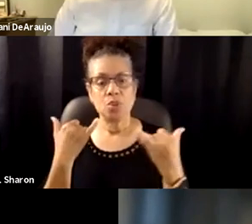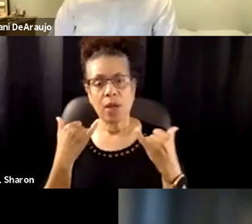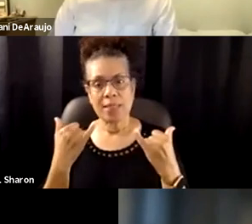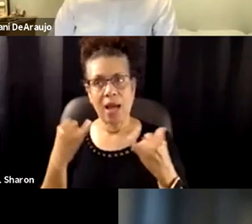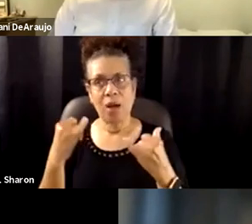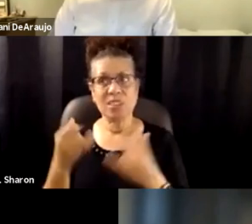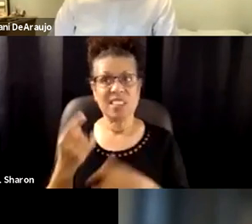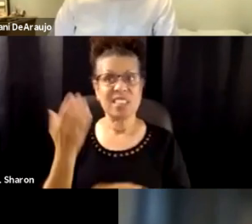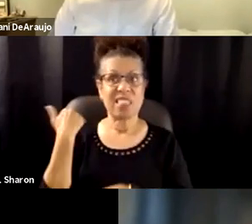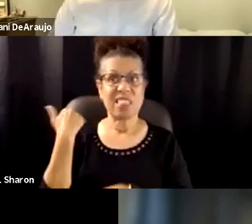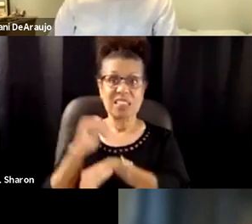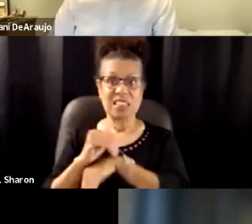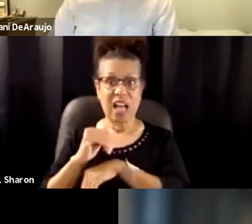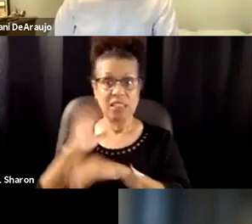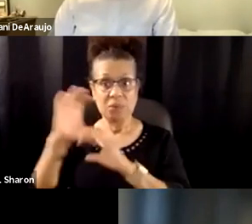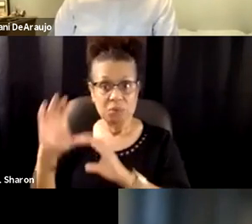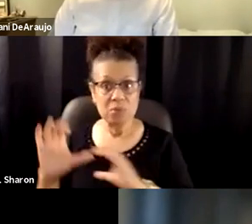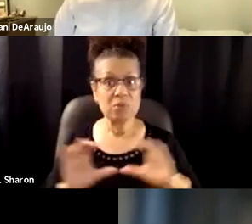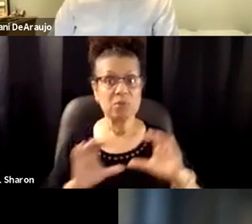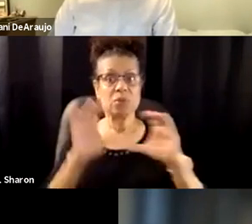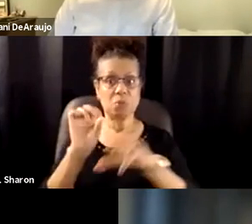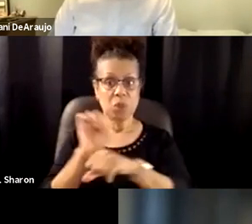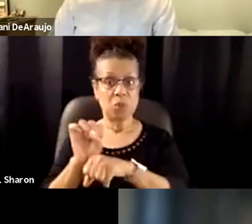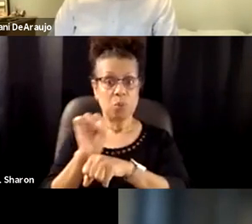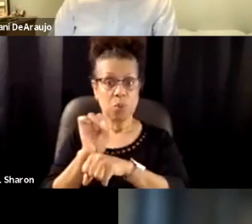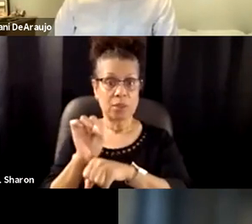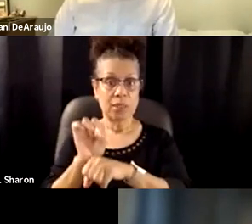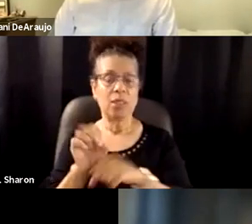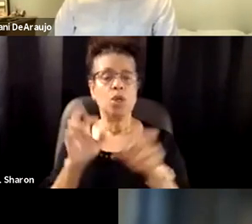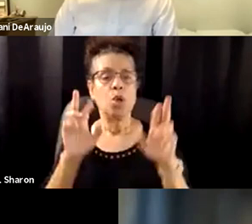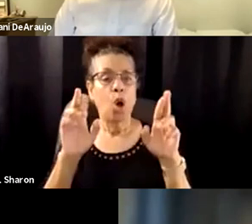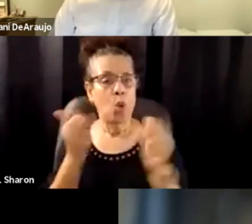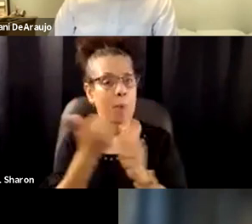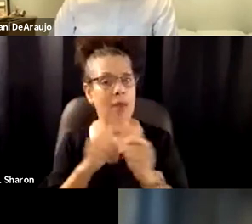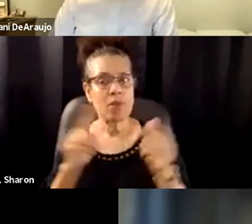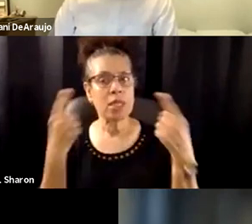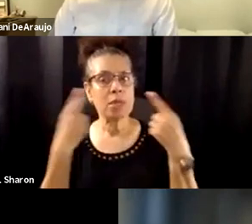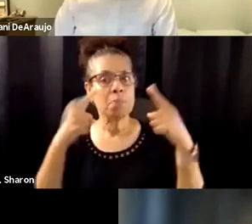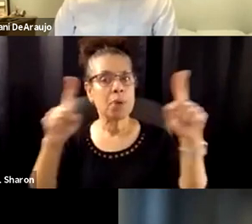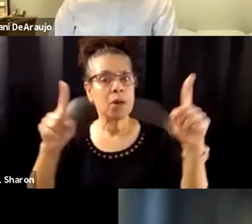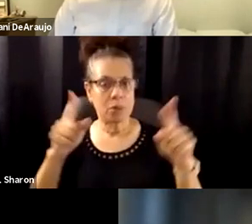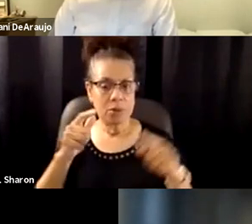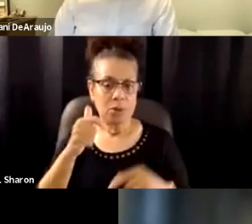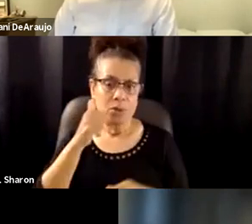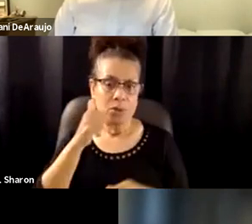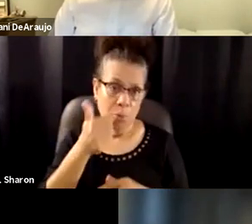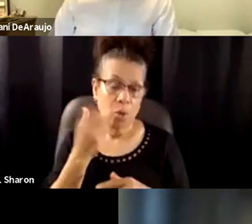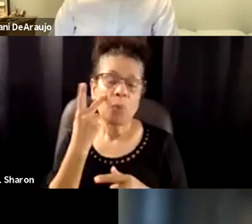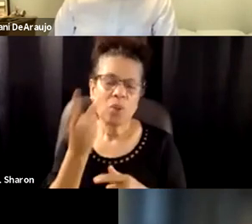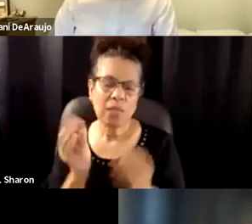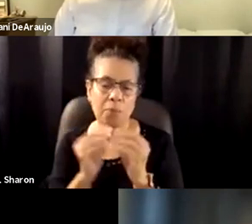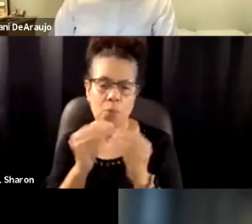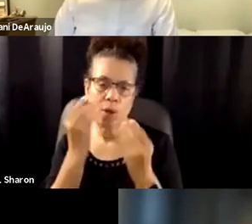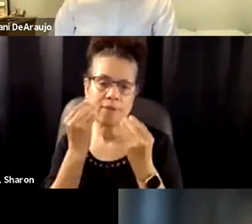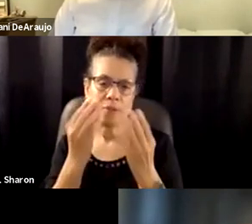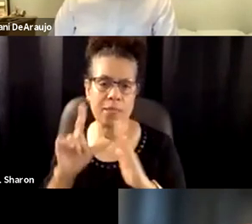evening around the clock um through this morning so um hopefully everything's back online and uh mr c can get more of an update later on